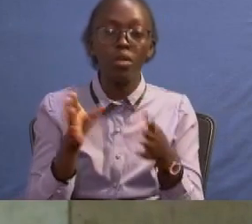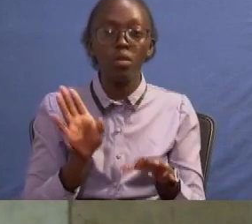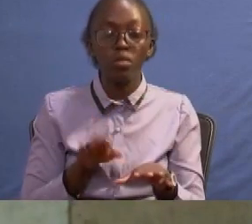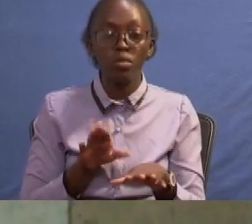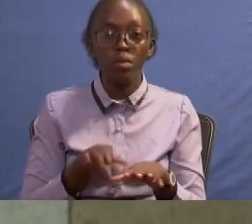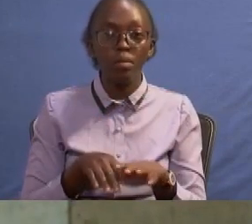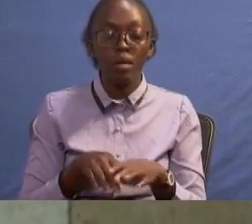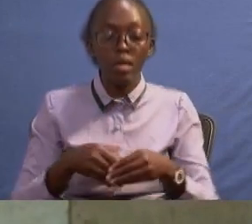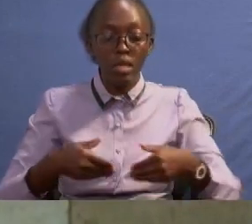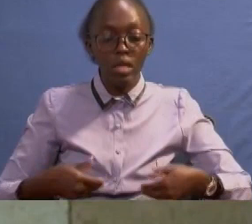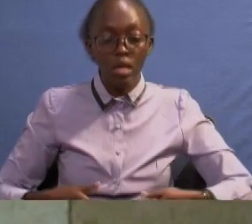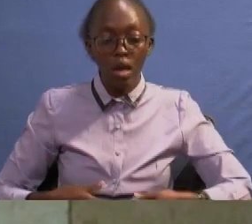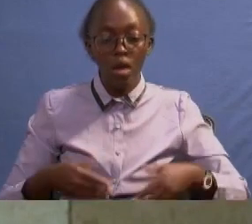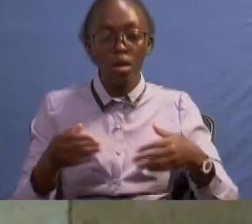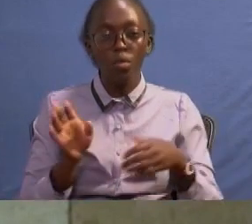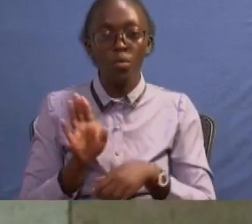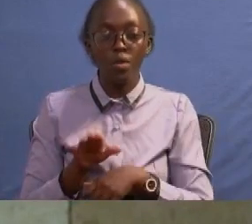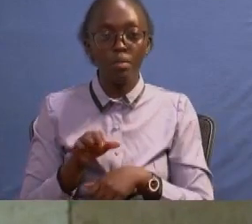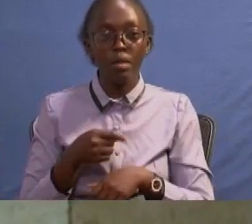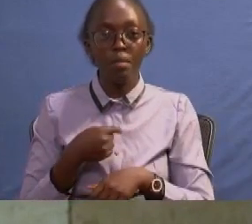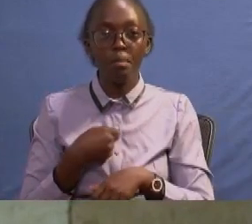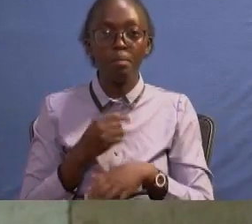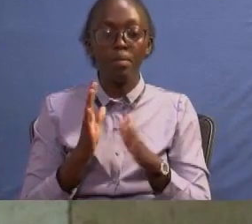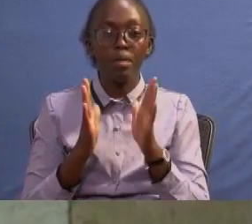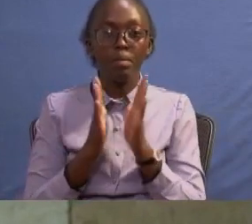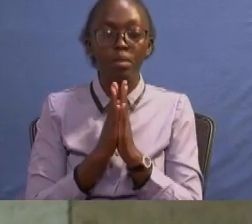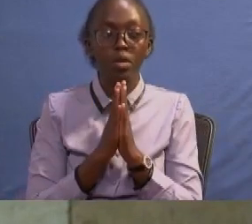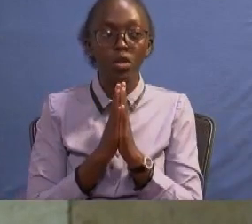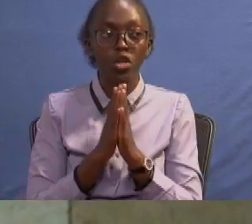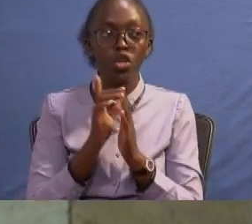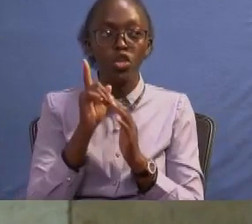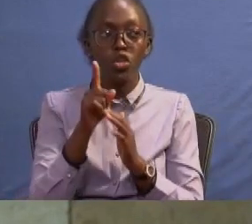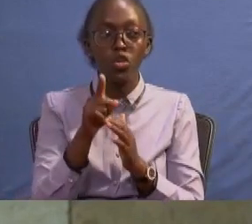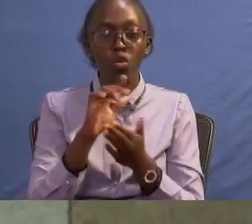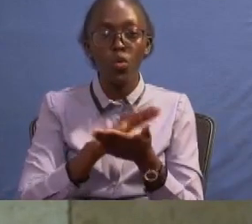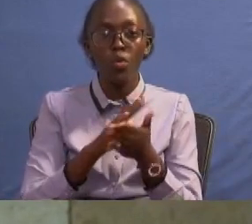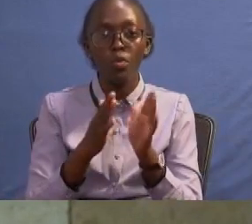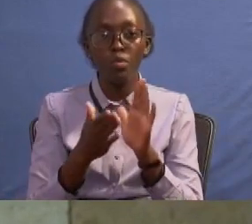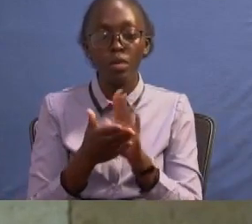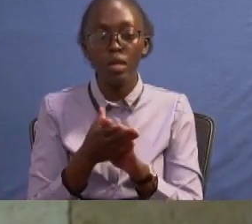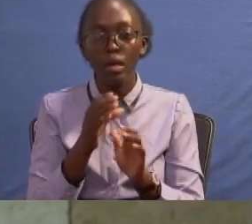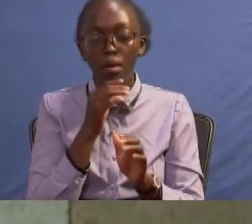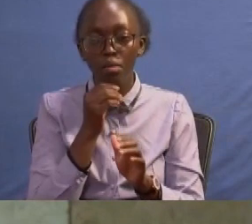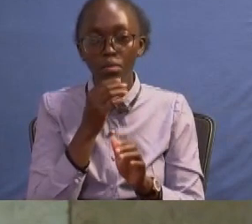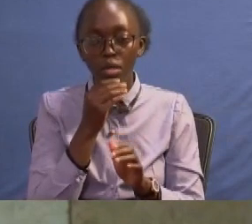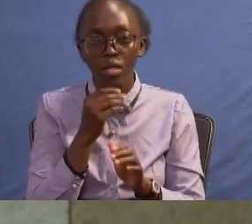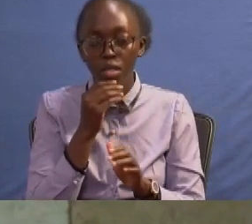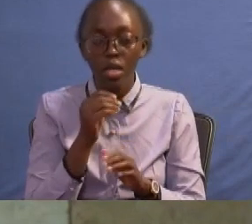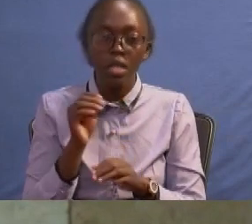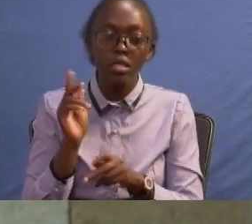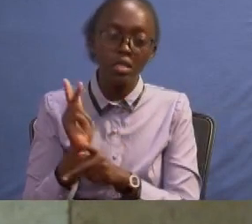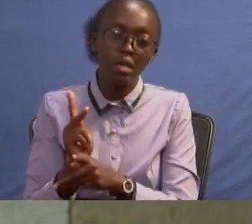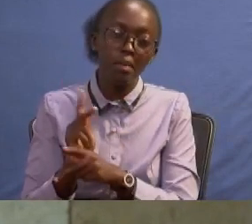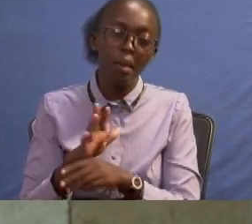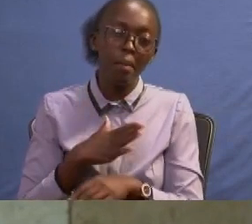Young women, I pray that you become my son's keeper. Please don't tempt them